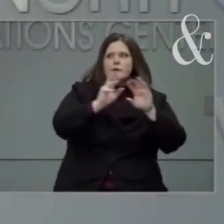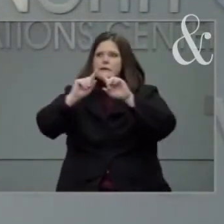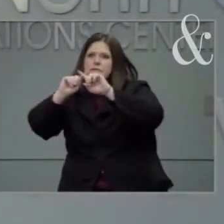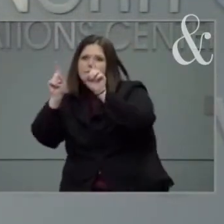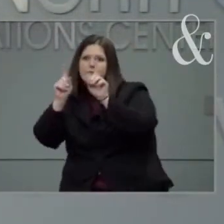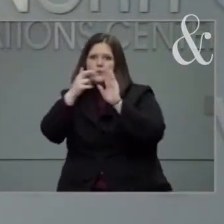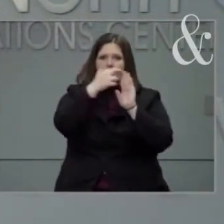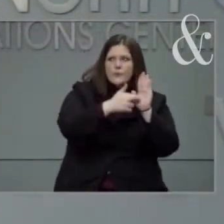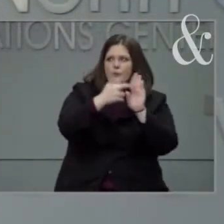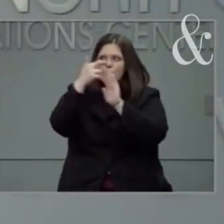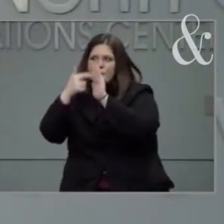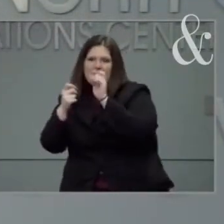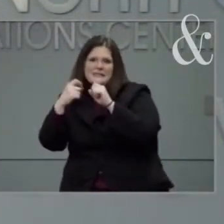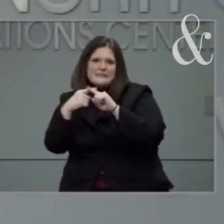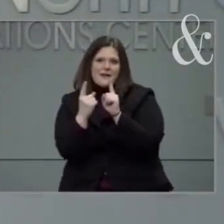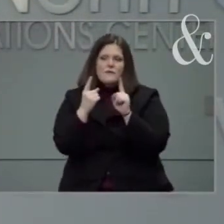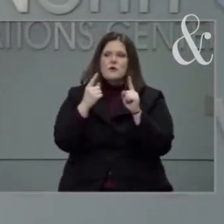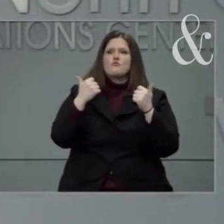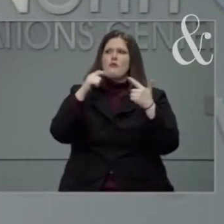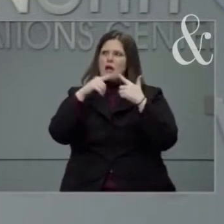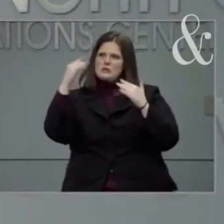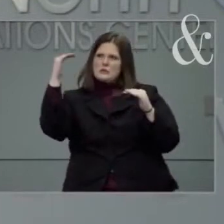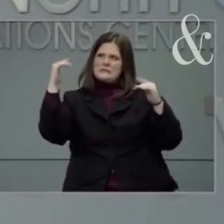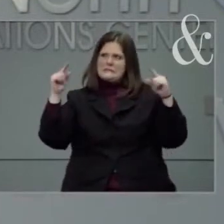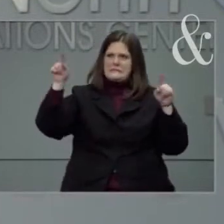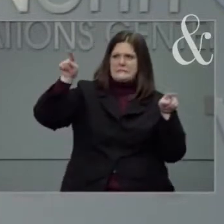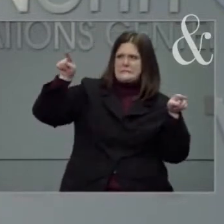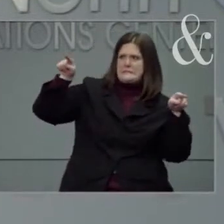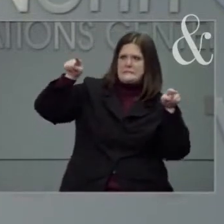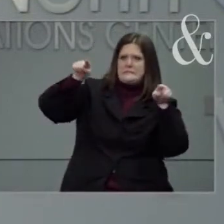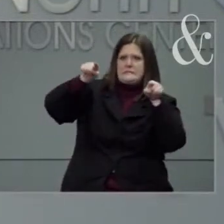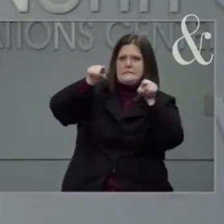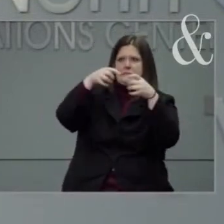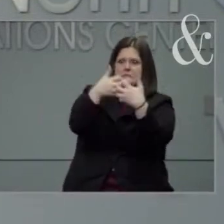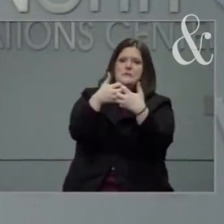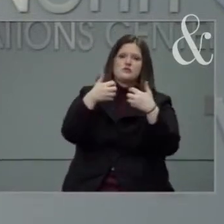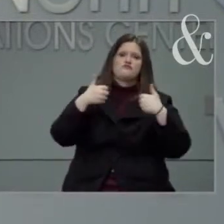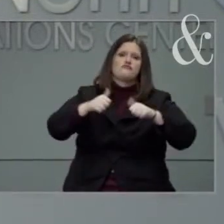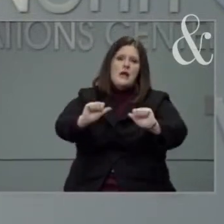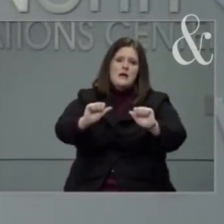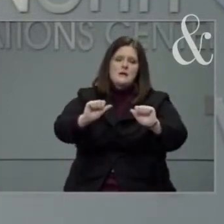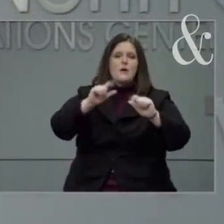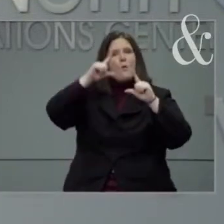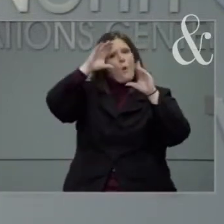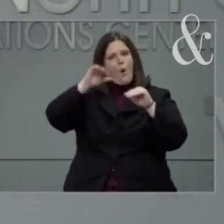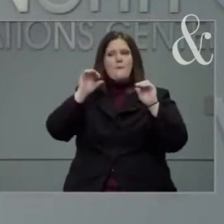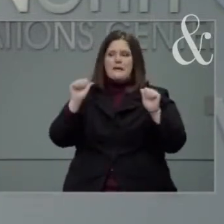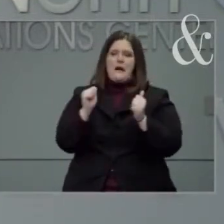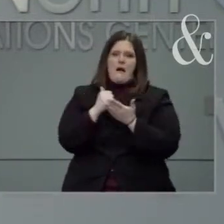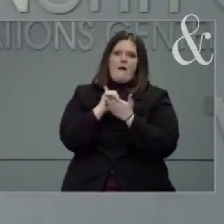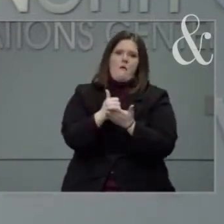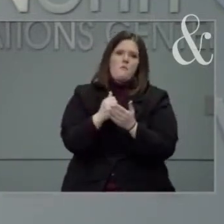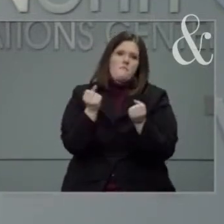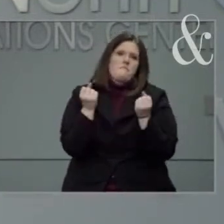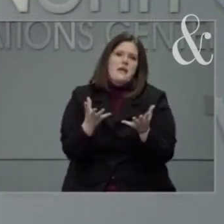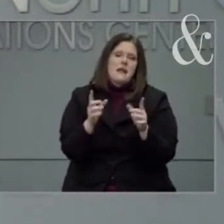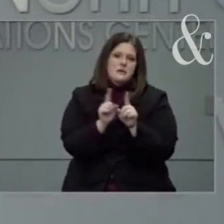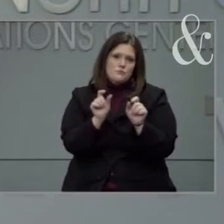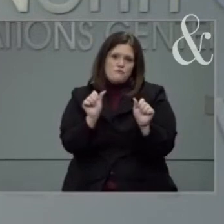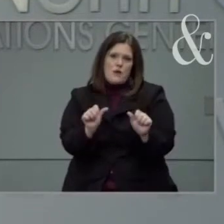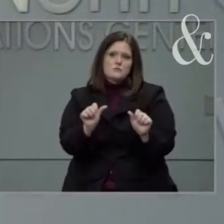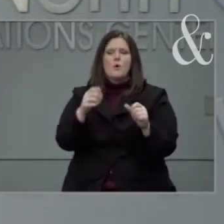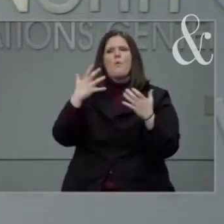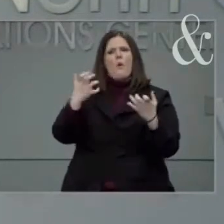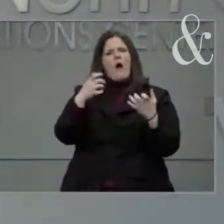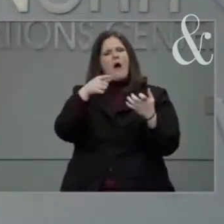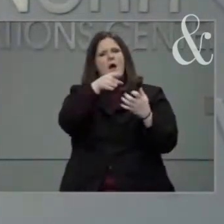make sure we reach as many people as we can with this assistance. We continue to make it the system more